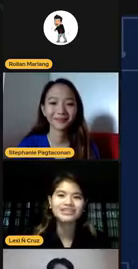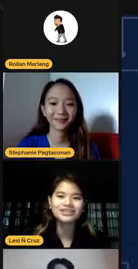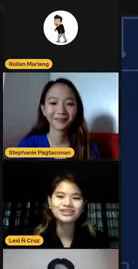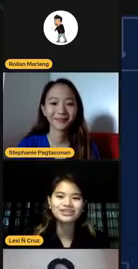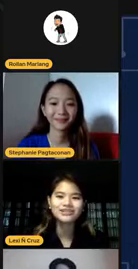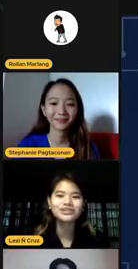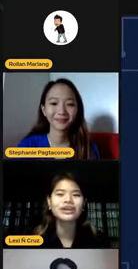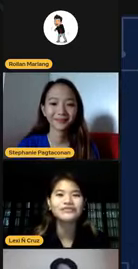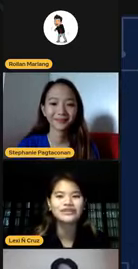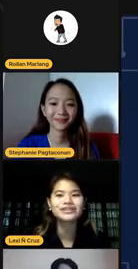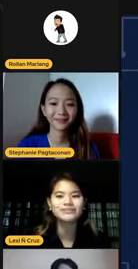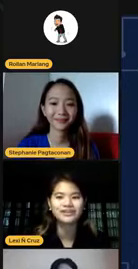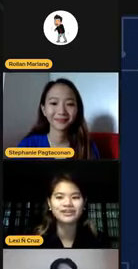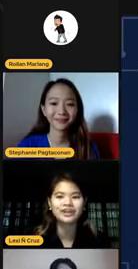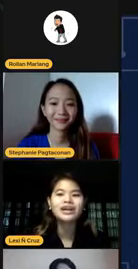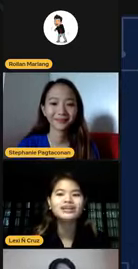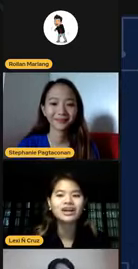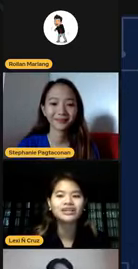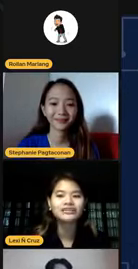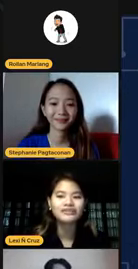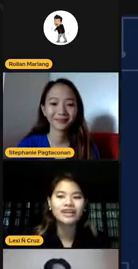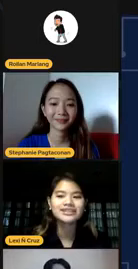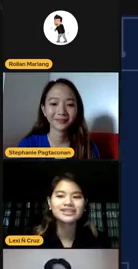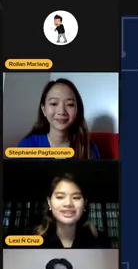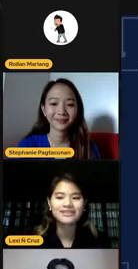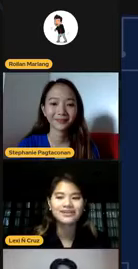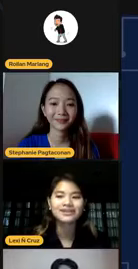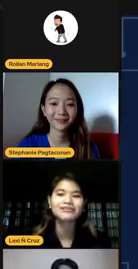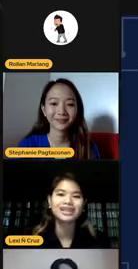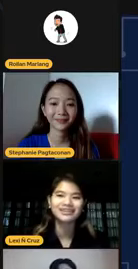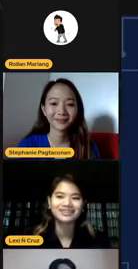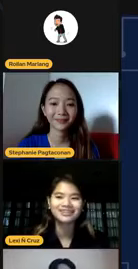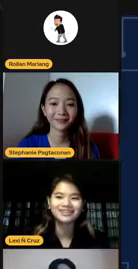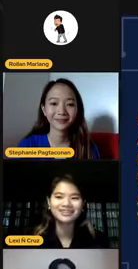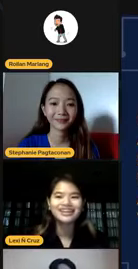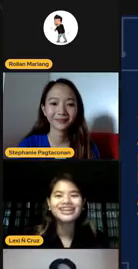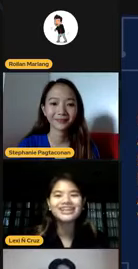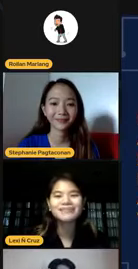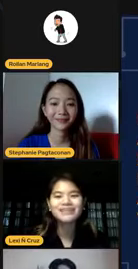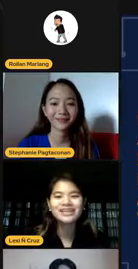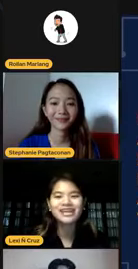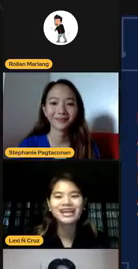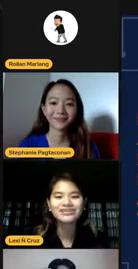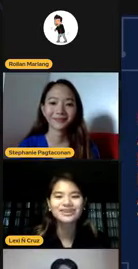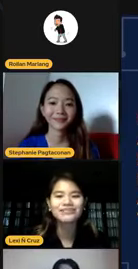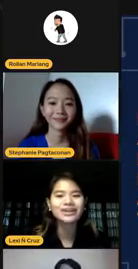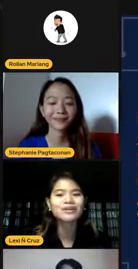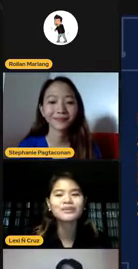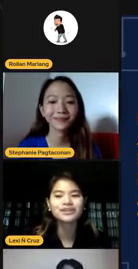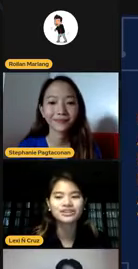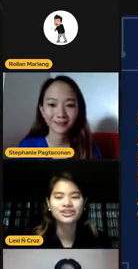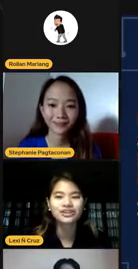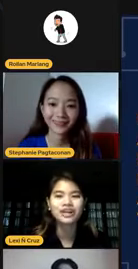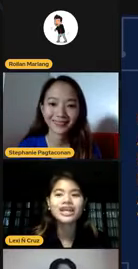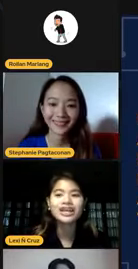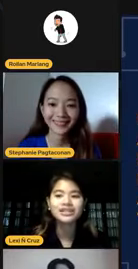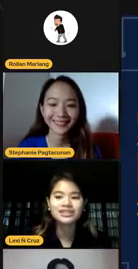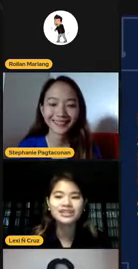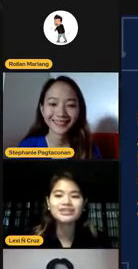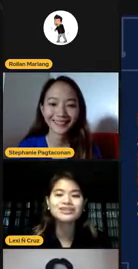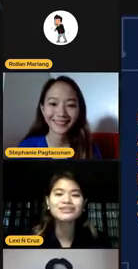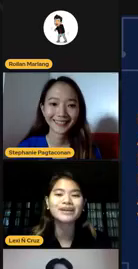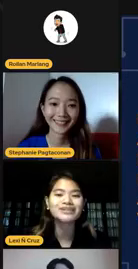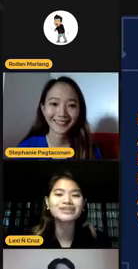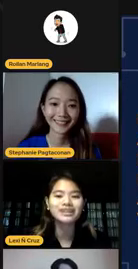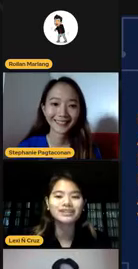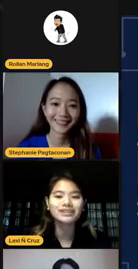webinar, let us introduce our first speaker, Dr. Francis Xavier de Malanta. He's a pediatric medical practitioner in